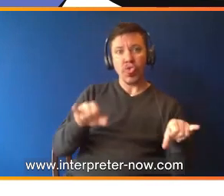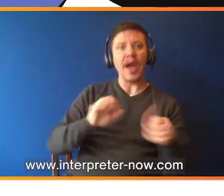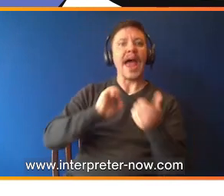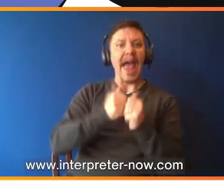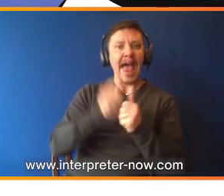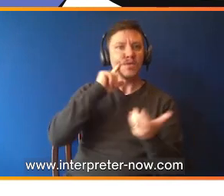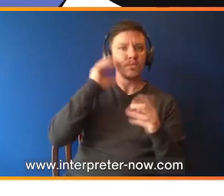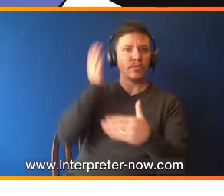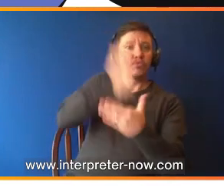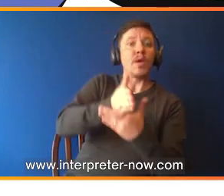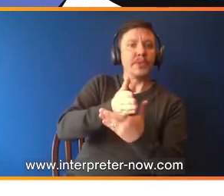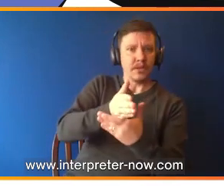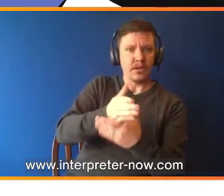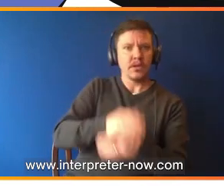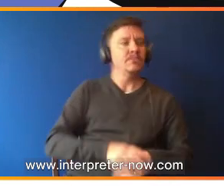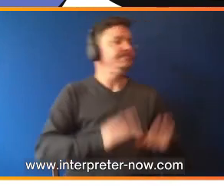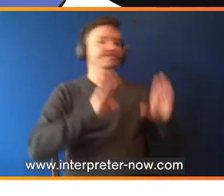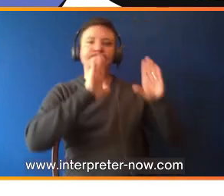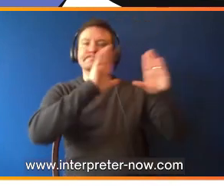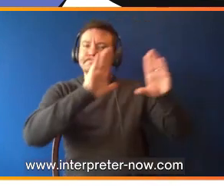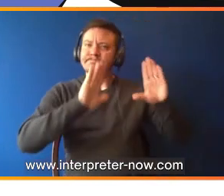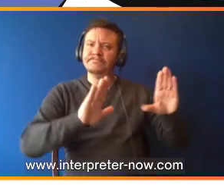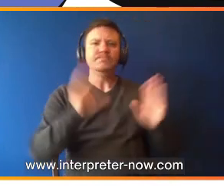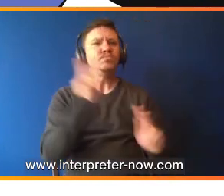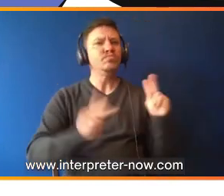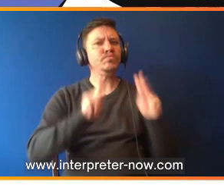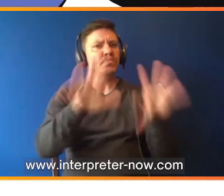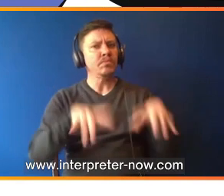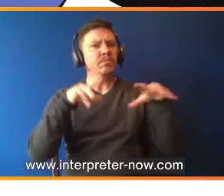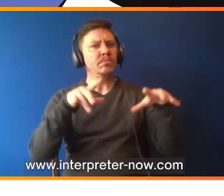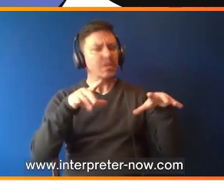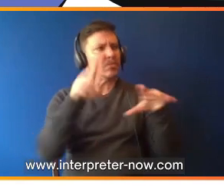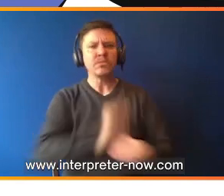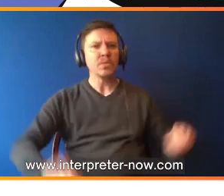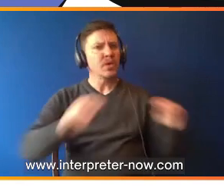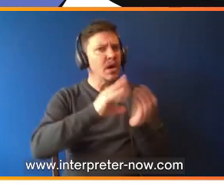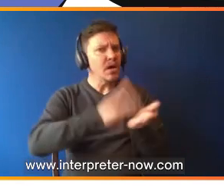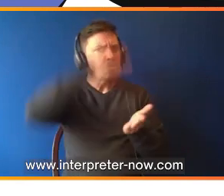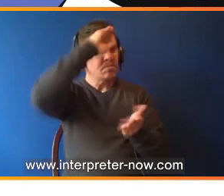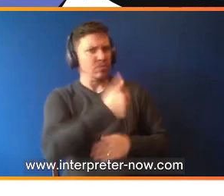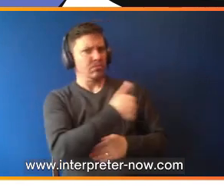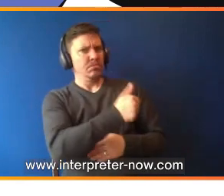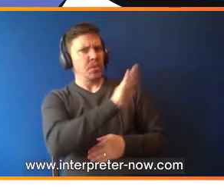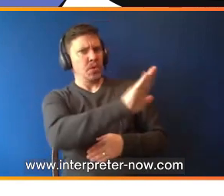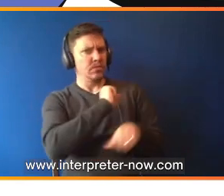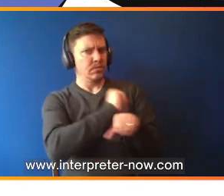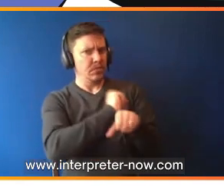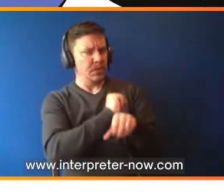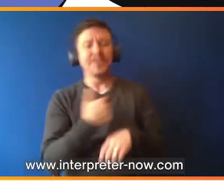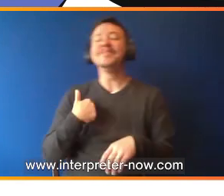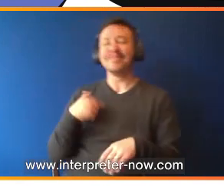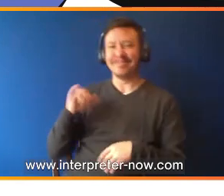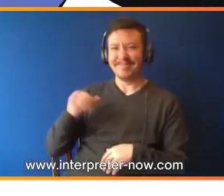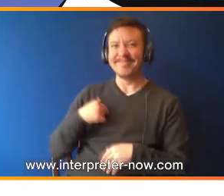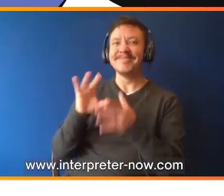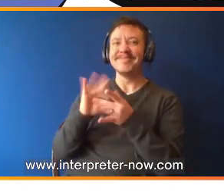Excellent. Where can people learn more about you and your work? Sure. So as I mentioned at the beginning, you mentioned this.